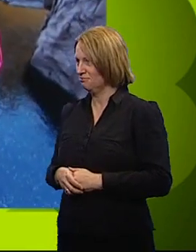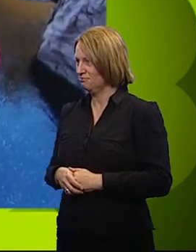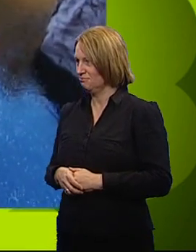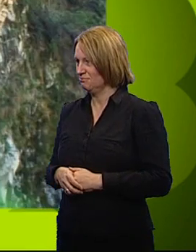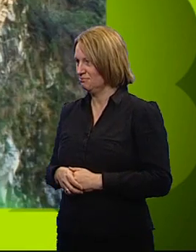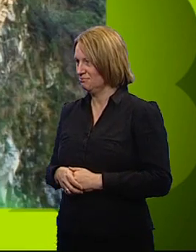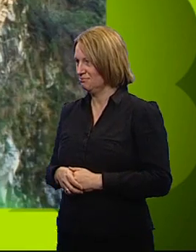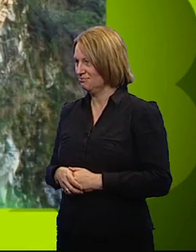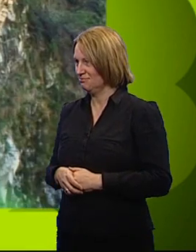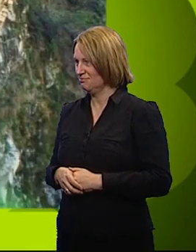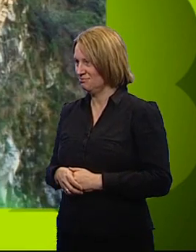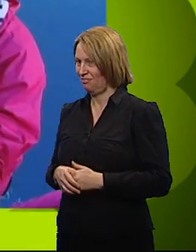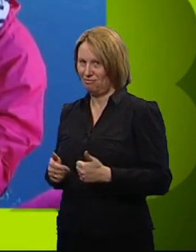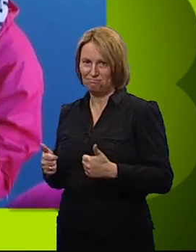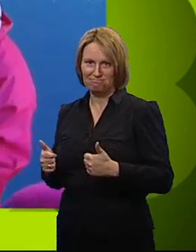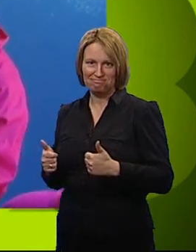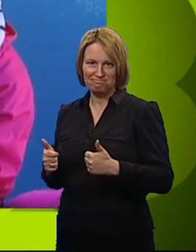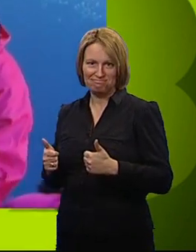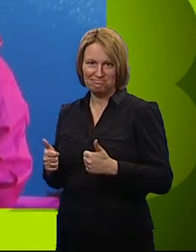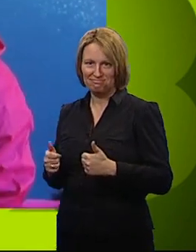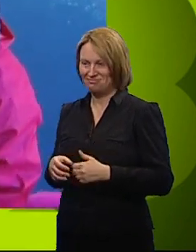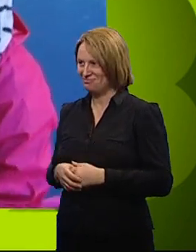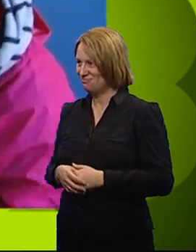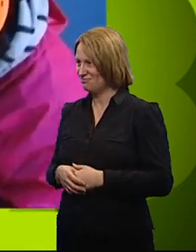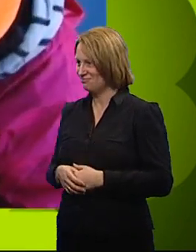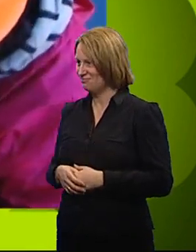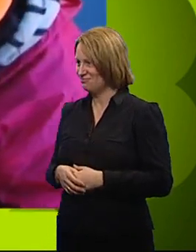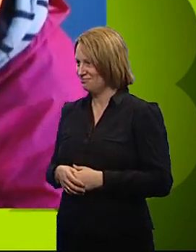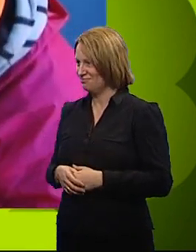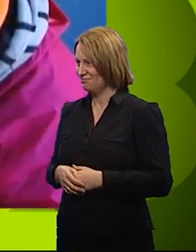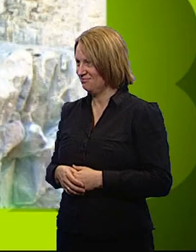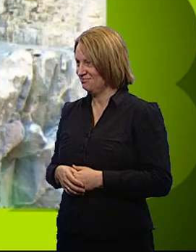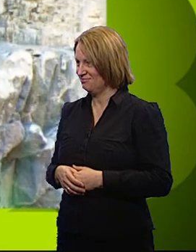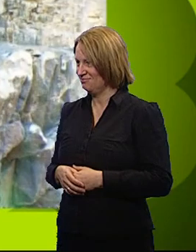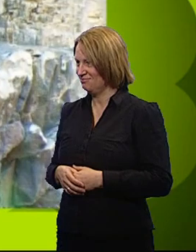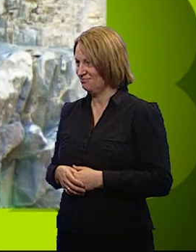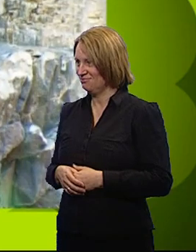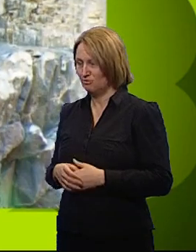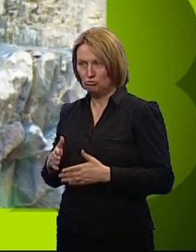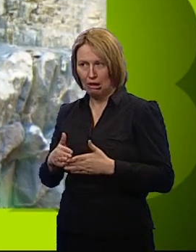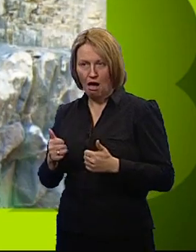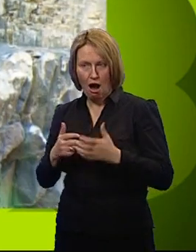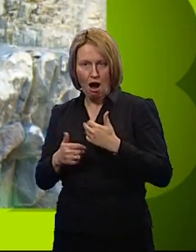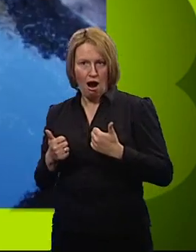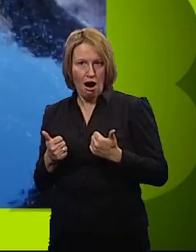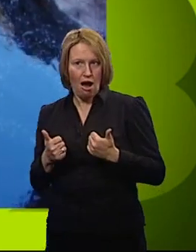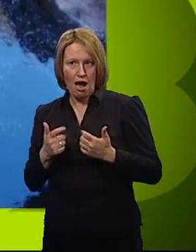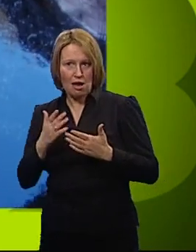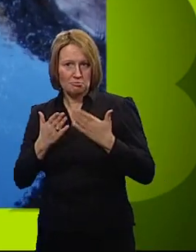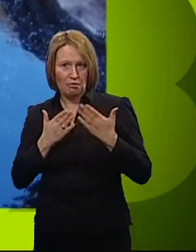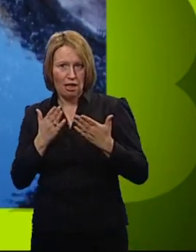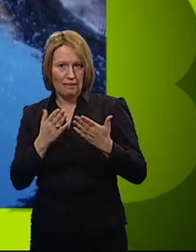Mum! Okay. How was that? That was really, really, really good. Well done. I can't explain it. I've never